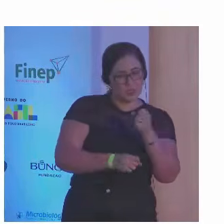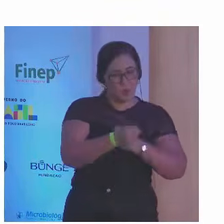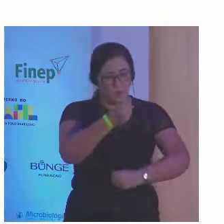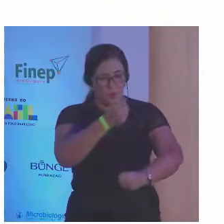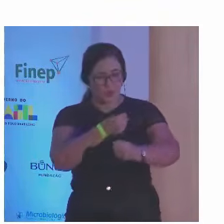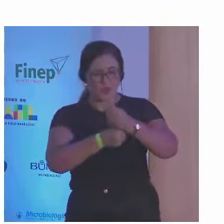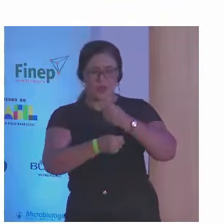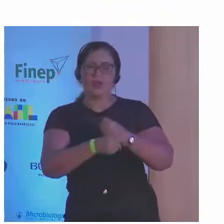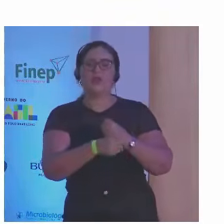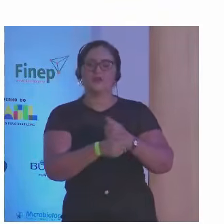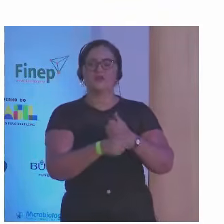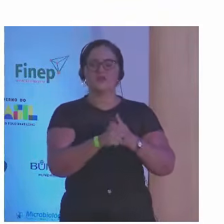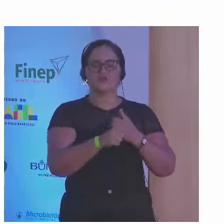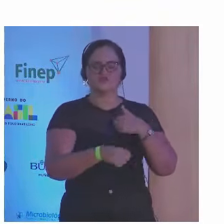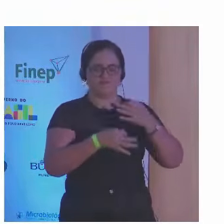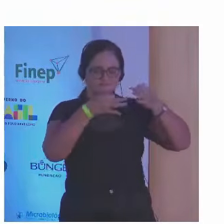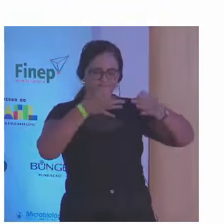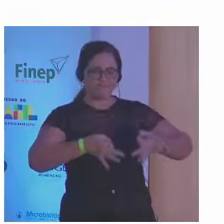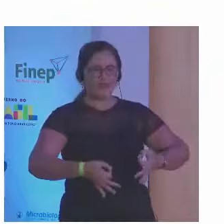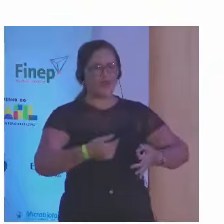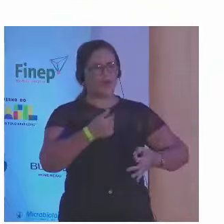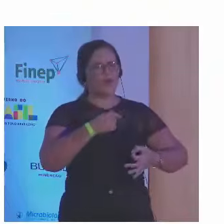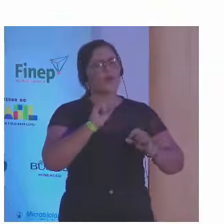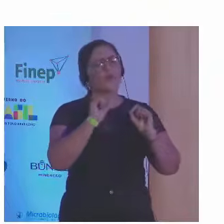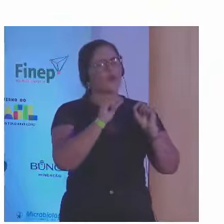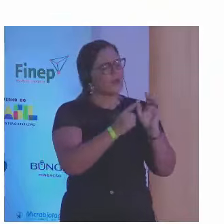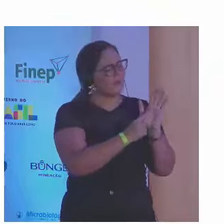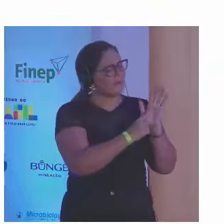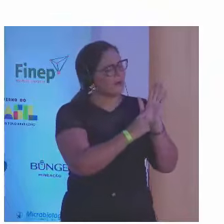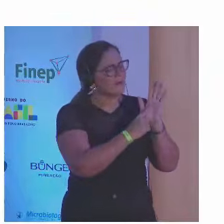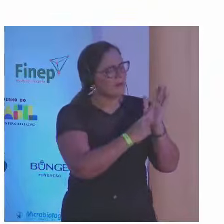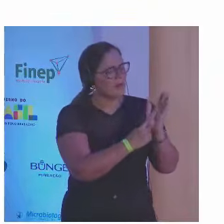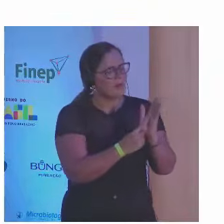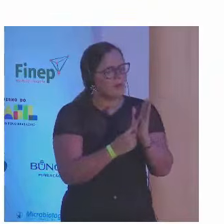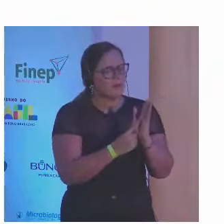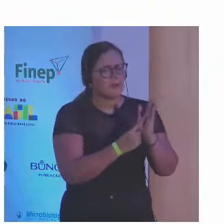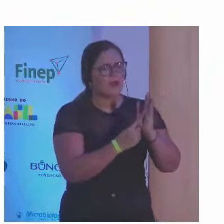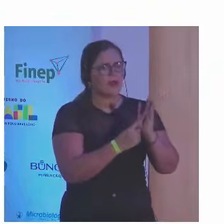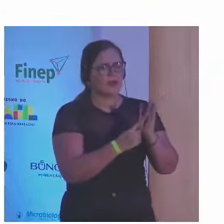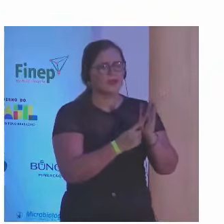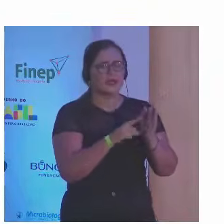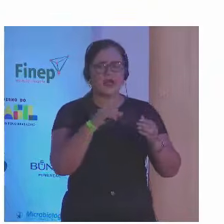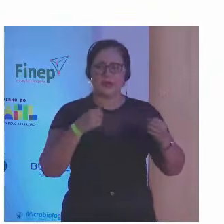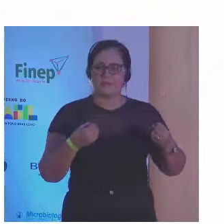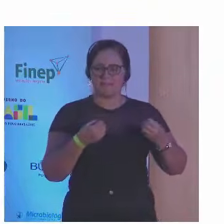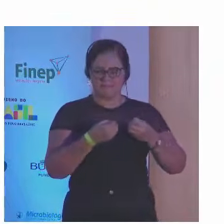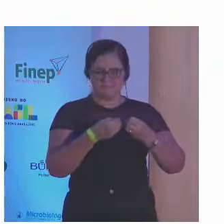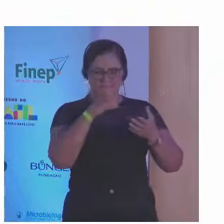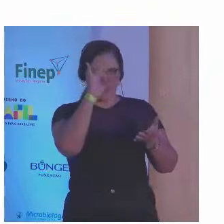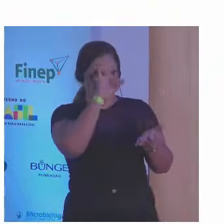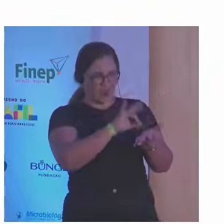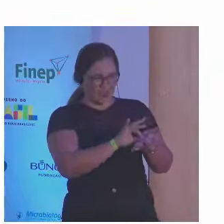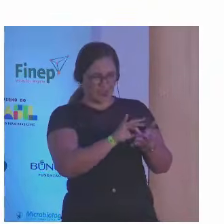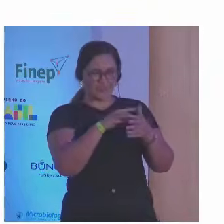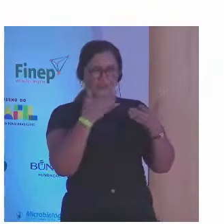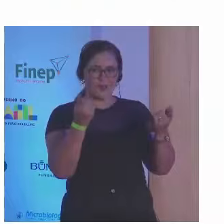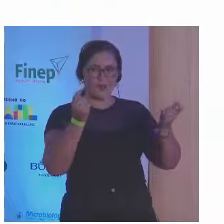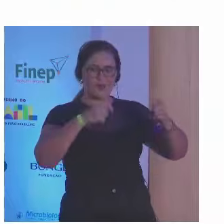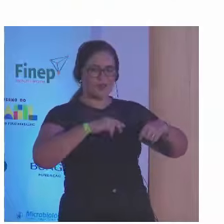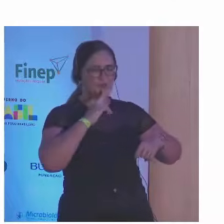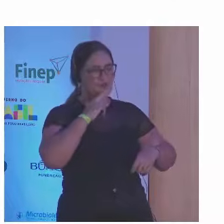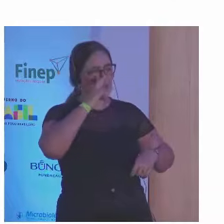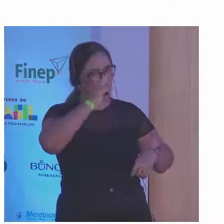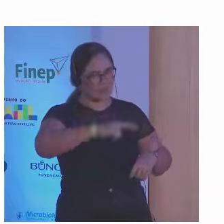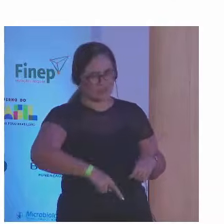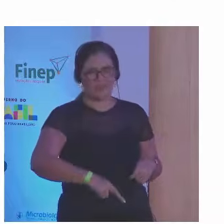with the satellite assimilating into the models is quite close to the reality by the drifters, that they recognize that there is an anticyclone, etc. My third